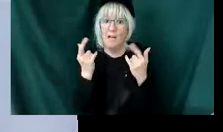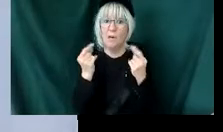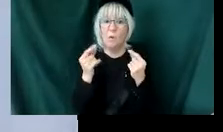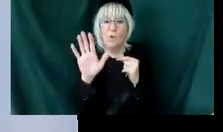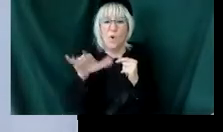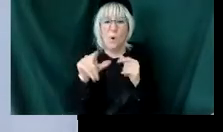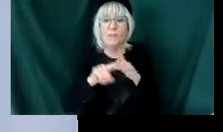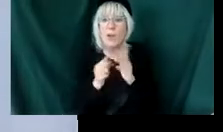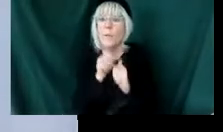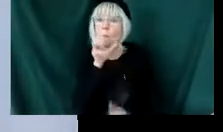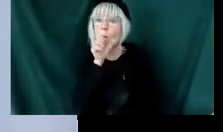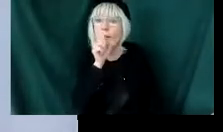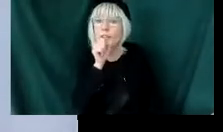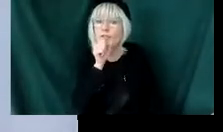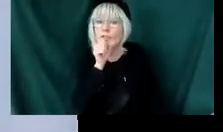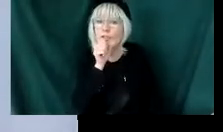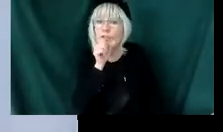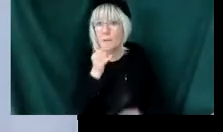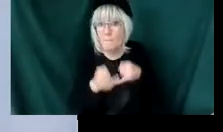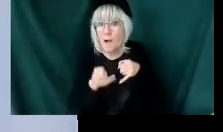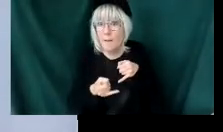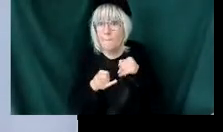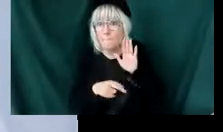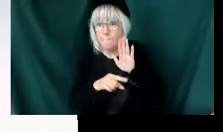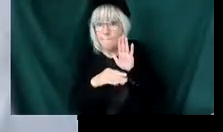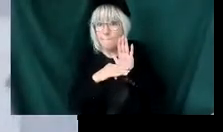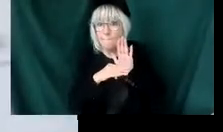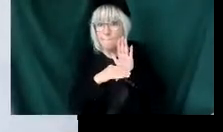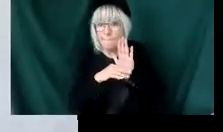I'm going to start with orange at this end.